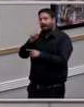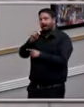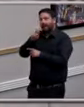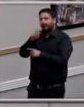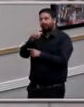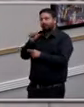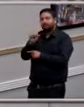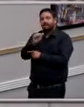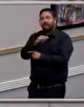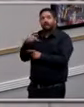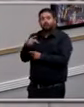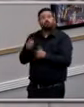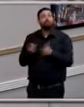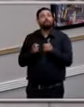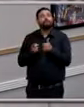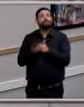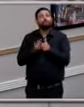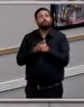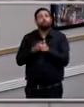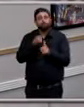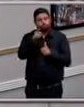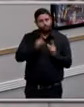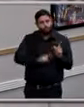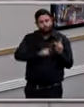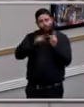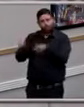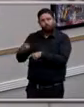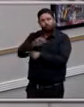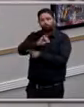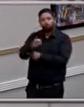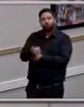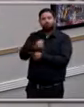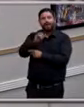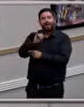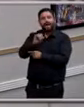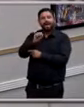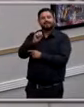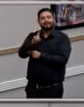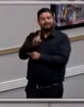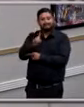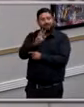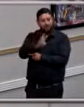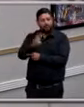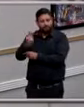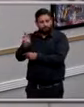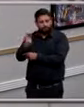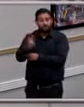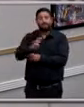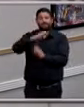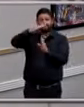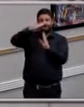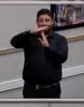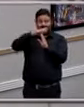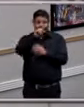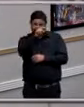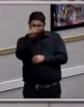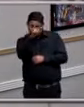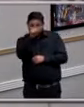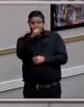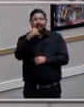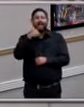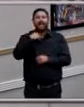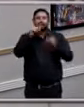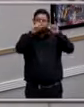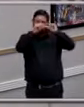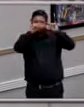First of all, we need for you to visit the Judson ISD website, and at the very top on the website there is a bar